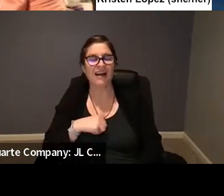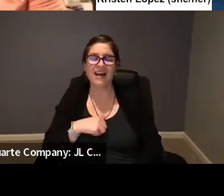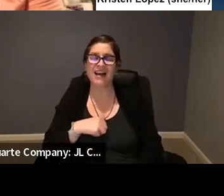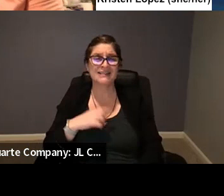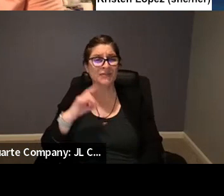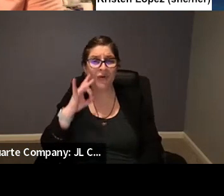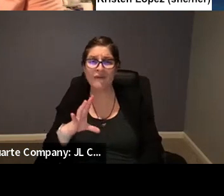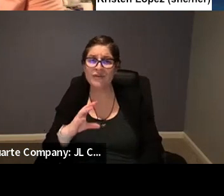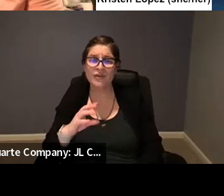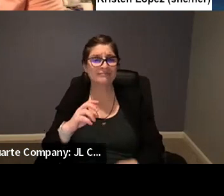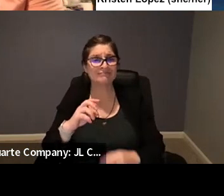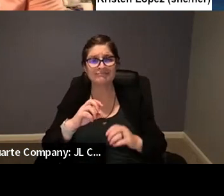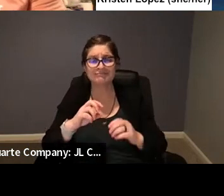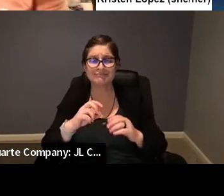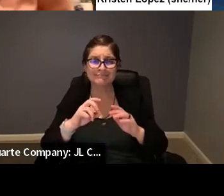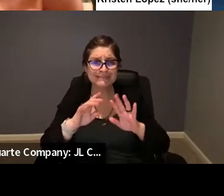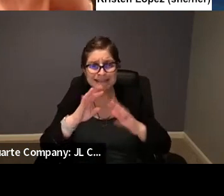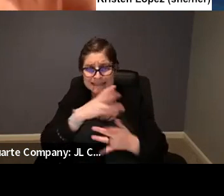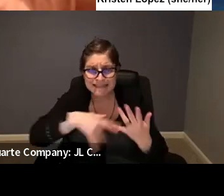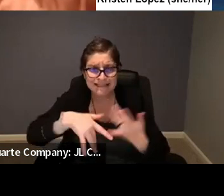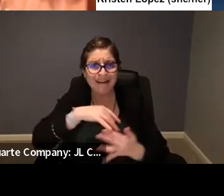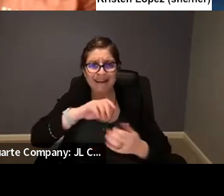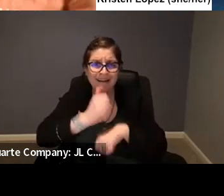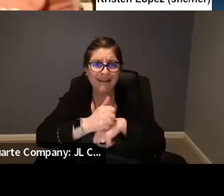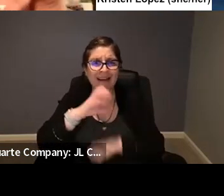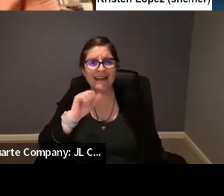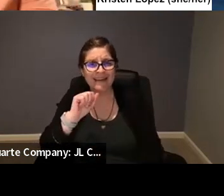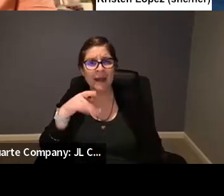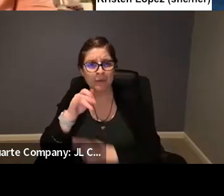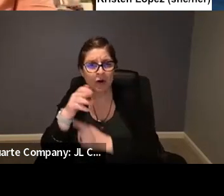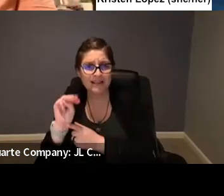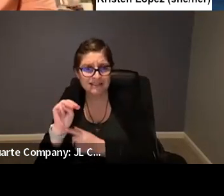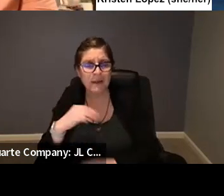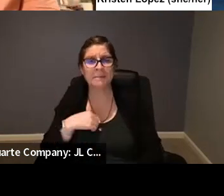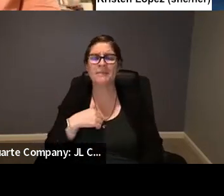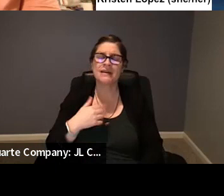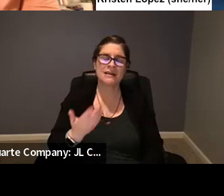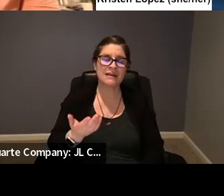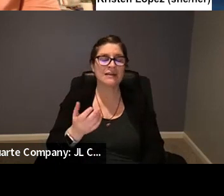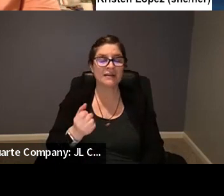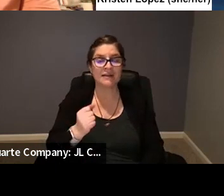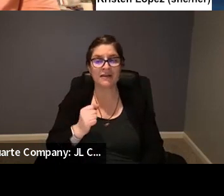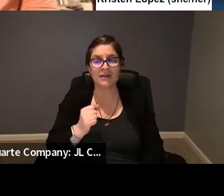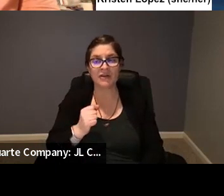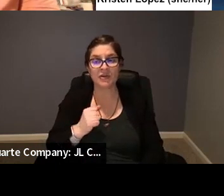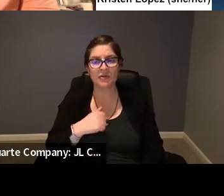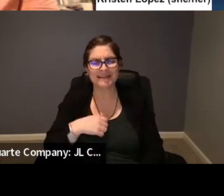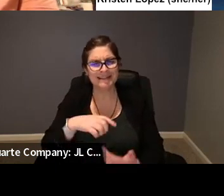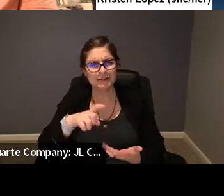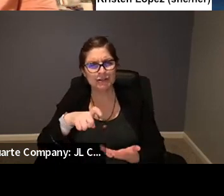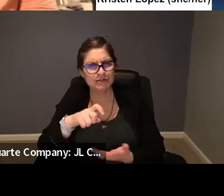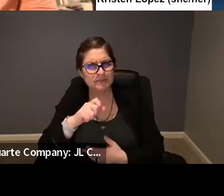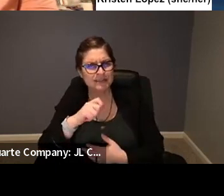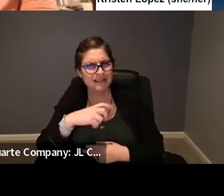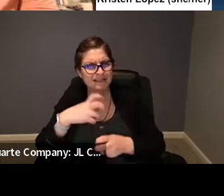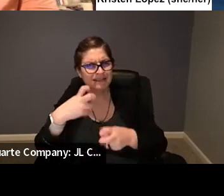capitalist society that's full of racism, ableism, ageism, you know, sexism, misogyny. And it's like, it shouldn't be that difficult to actually